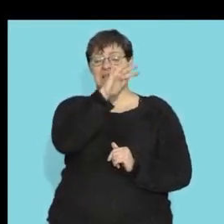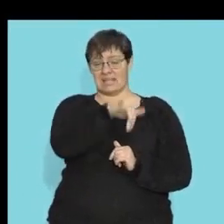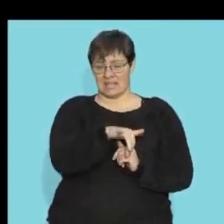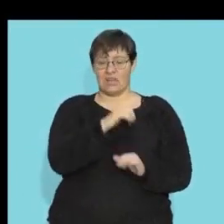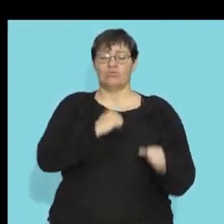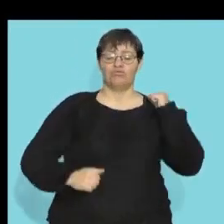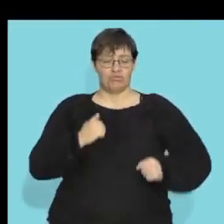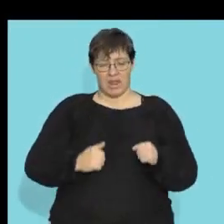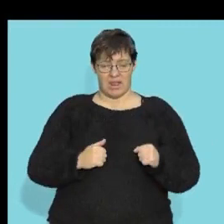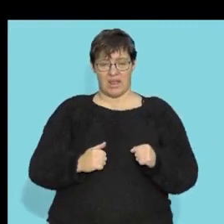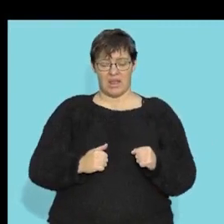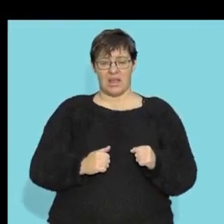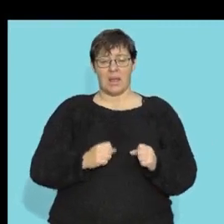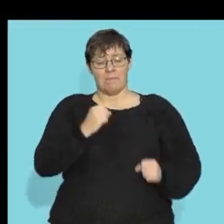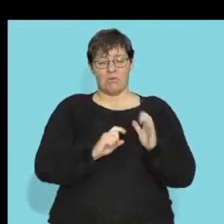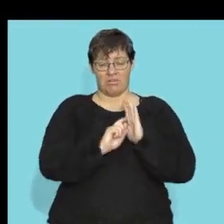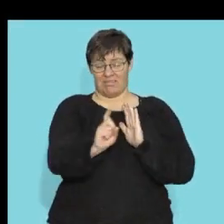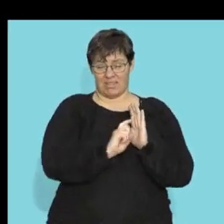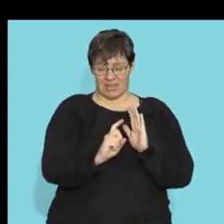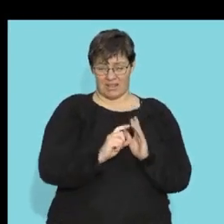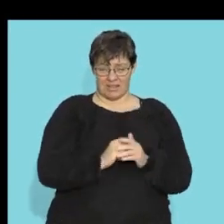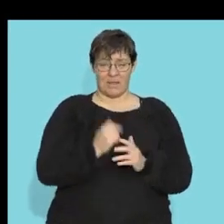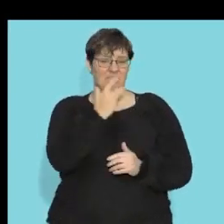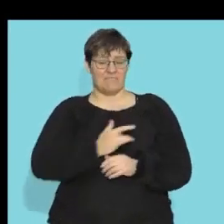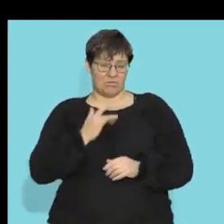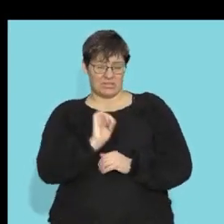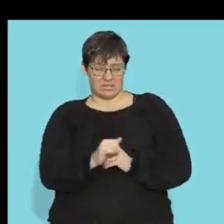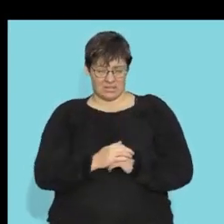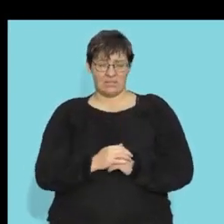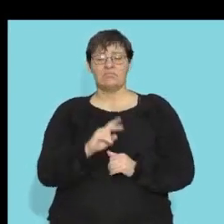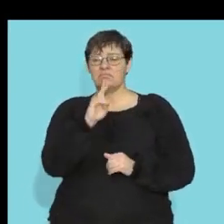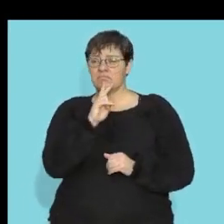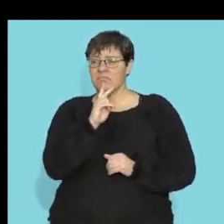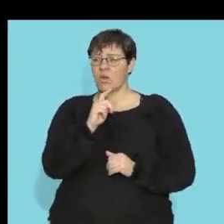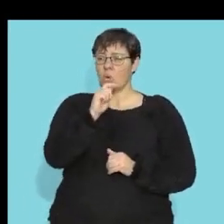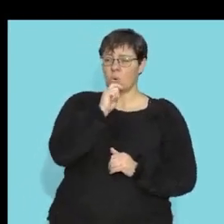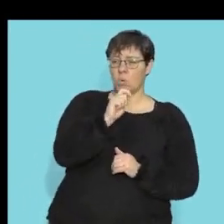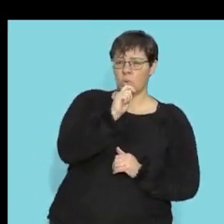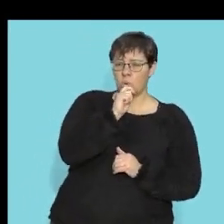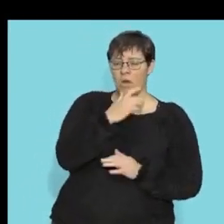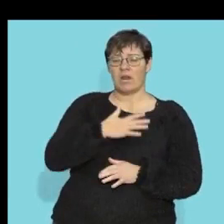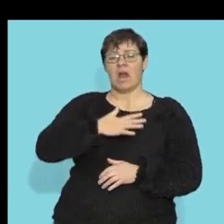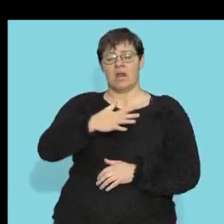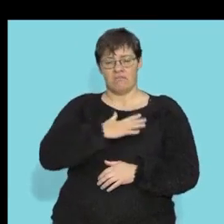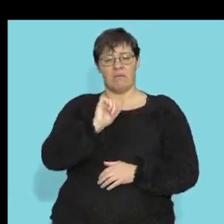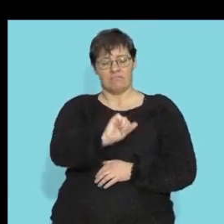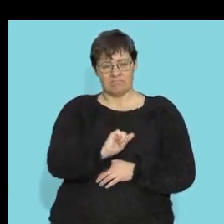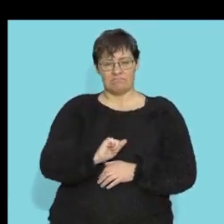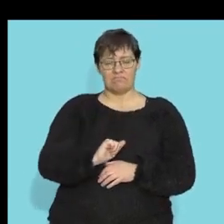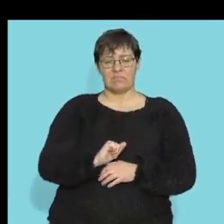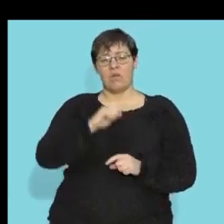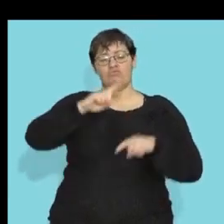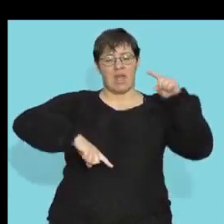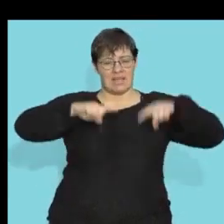Stacey's training for a marathon. She uses a spirometer, so she's found how many breaths, to find out